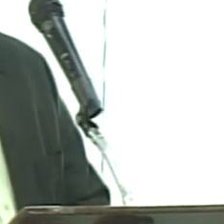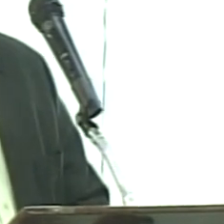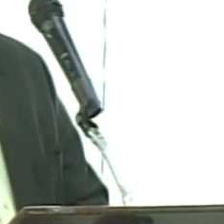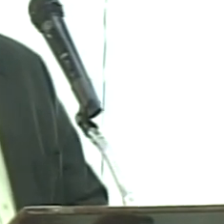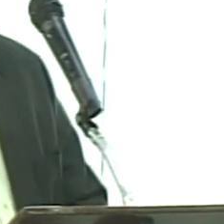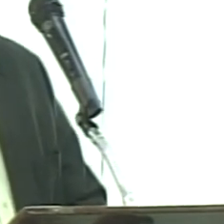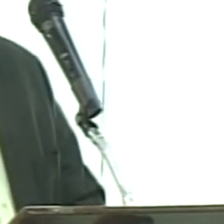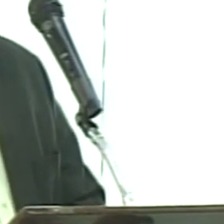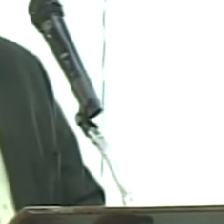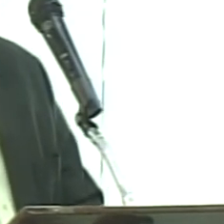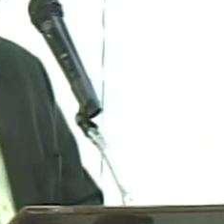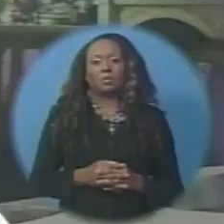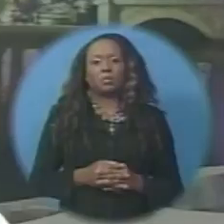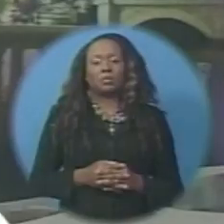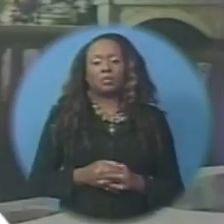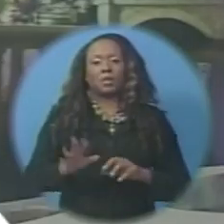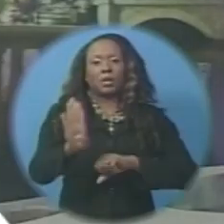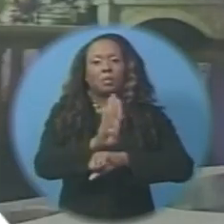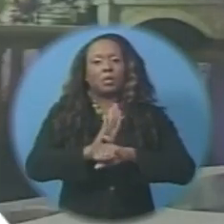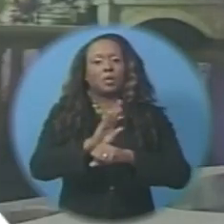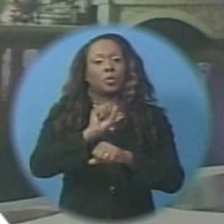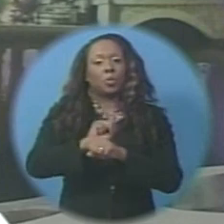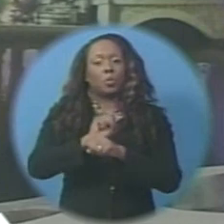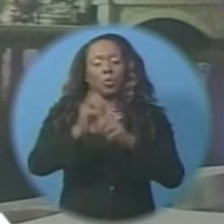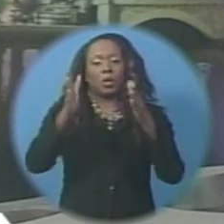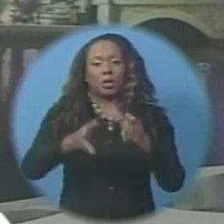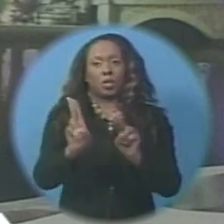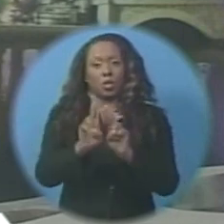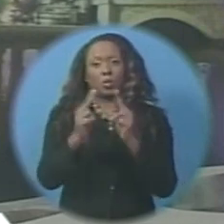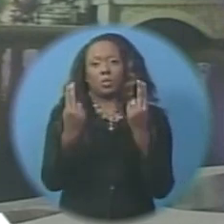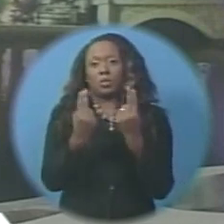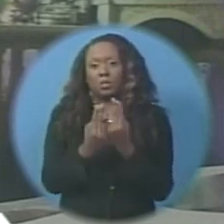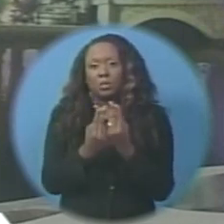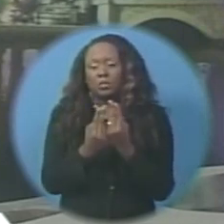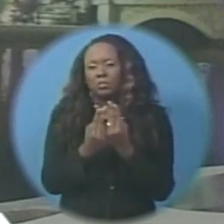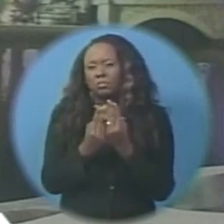these entities afloat. The Barbados Workers Union is